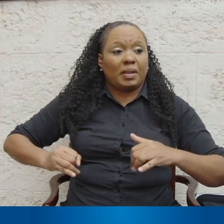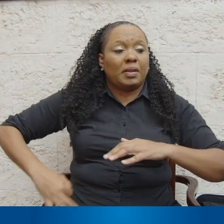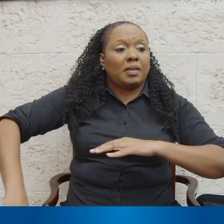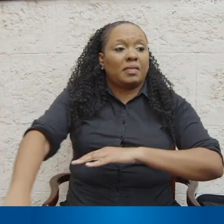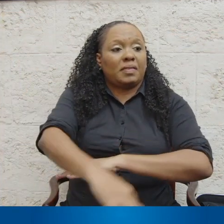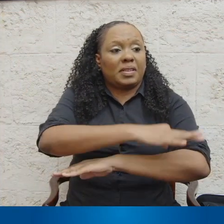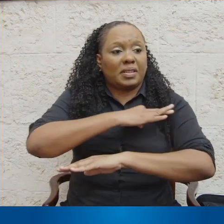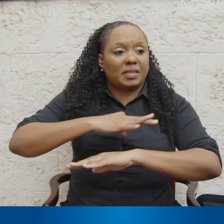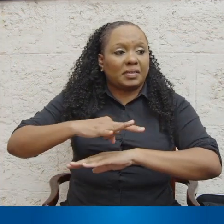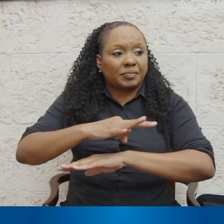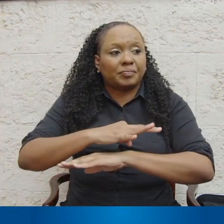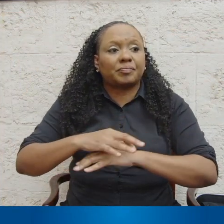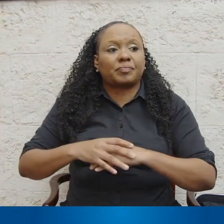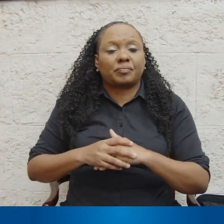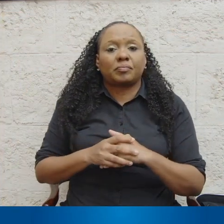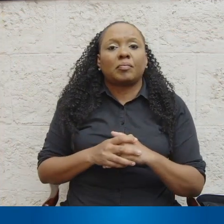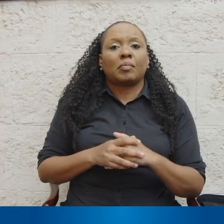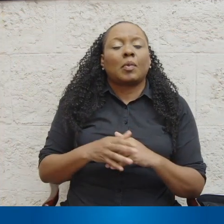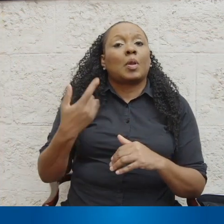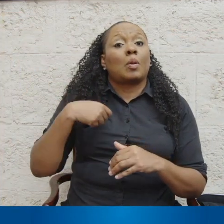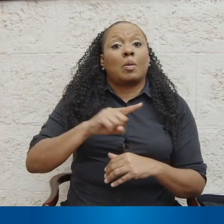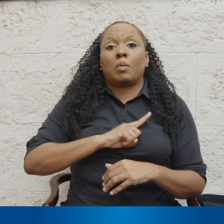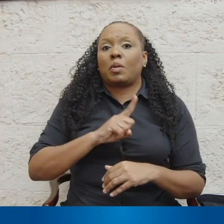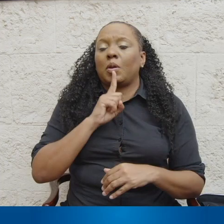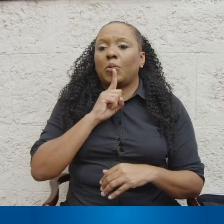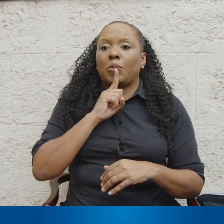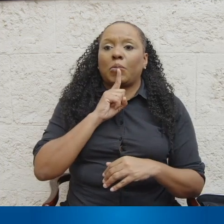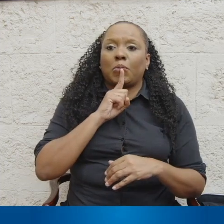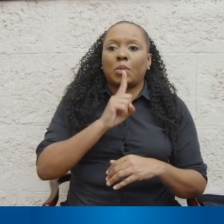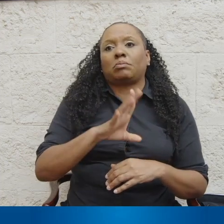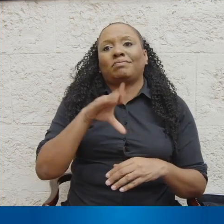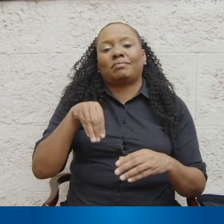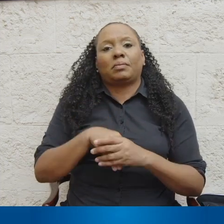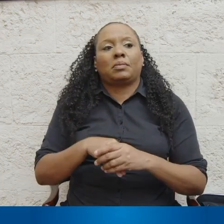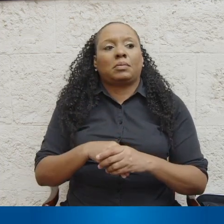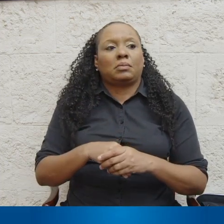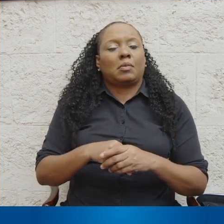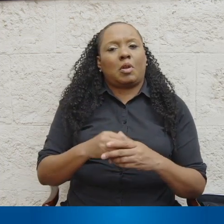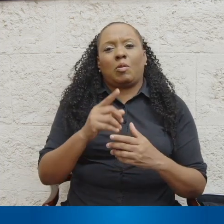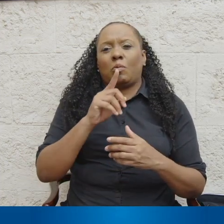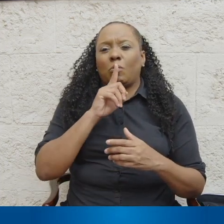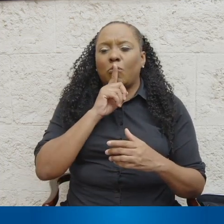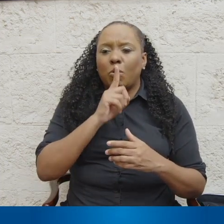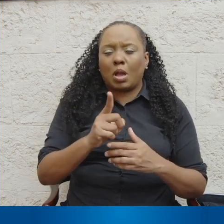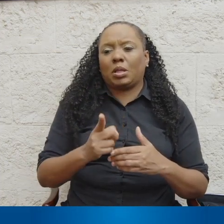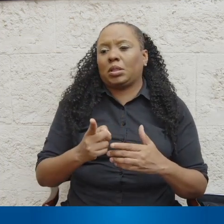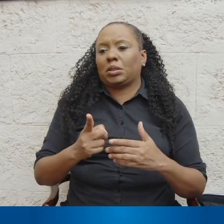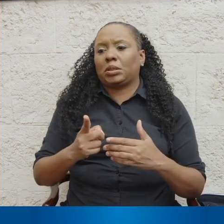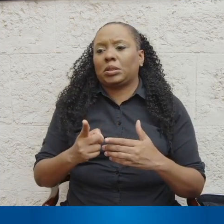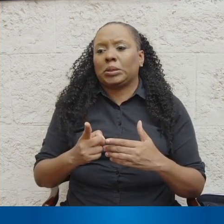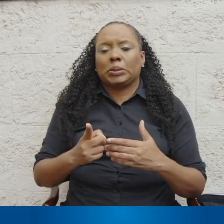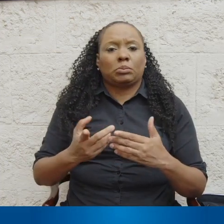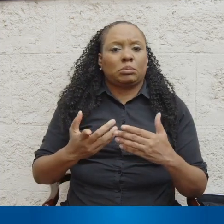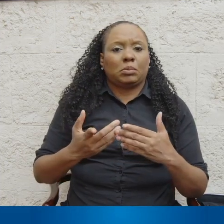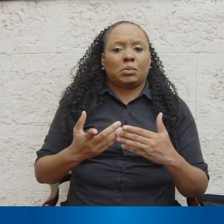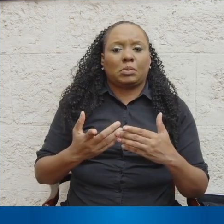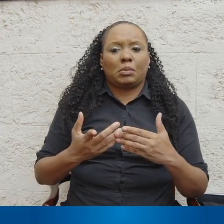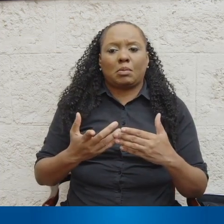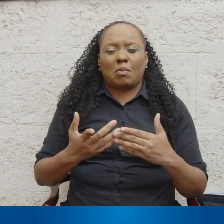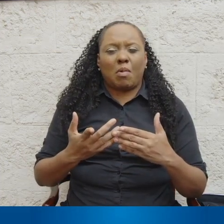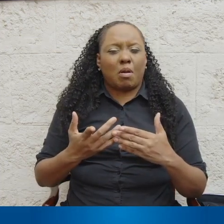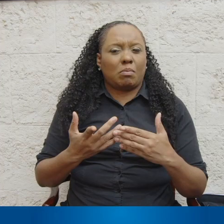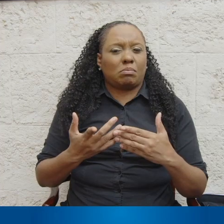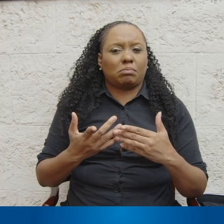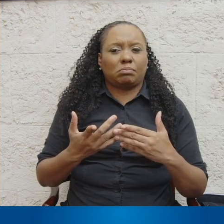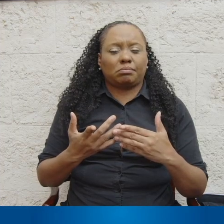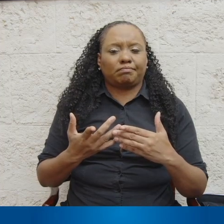embarked on an extensive lighting program. One, the lights that we would have seen at several of the fields across this